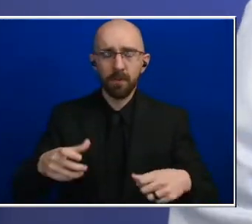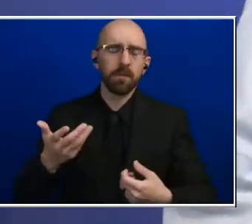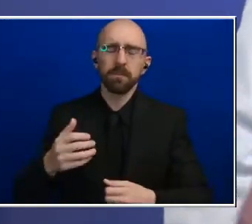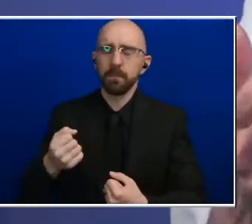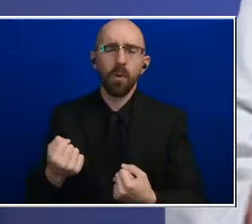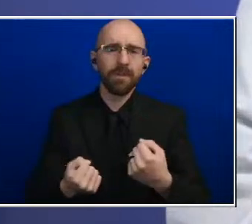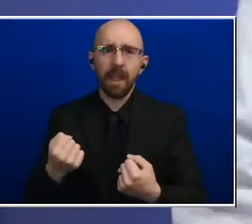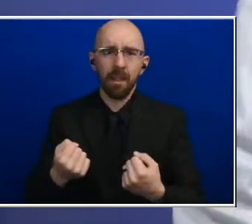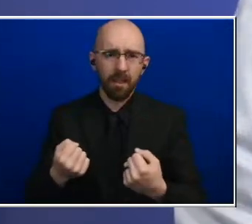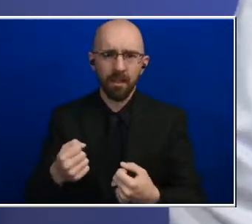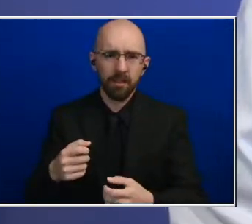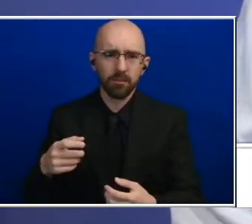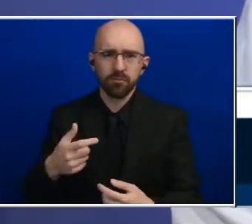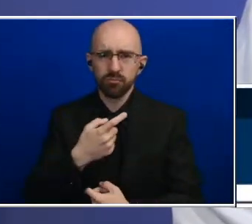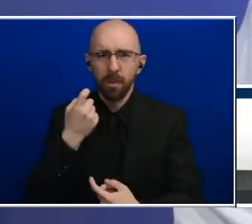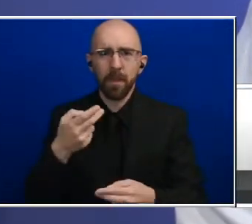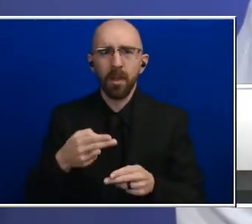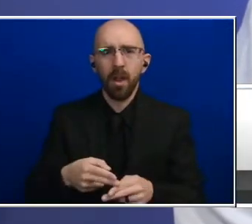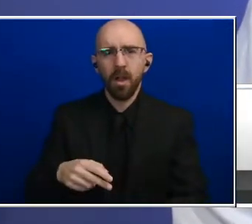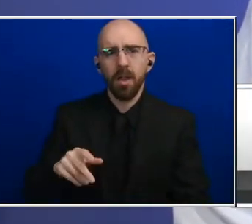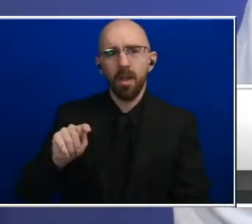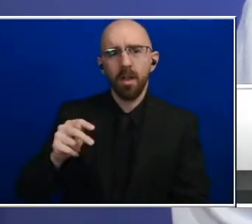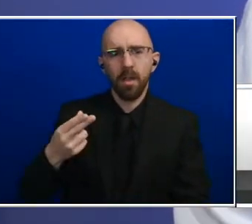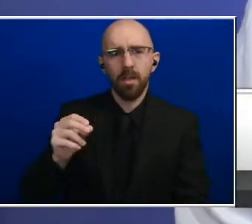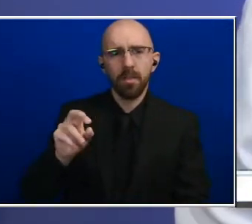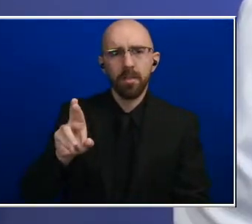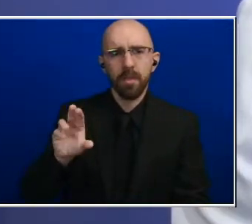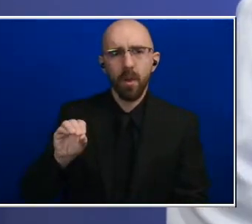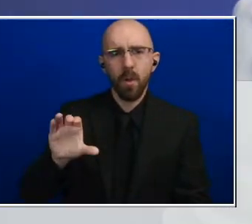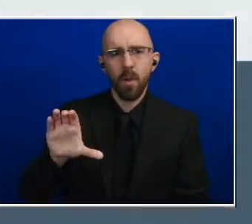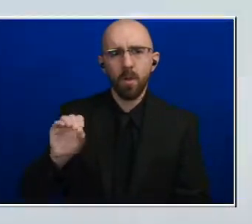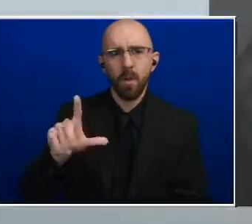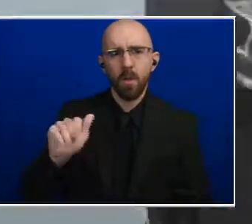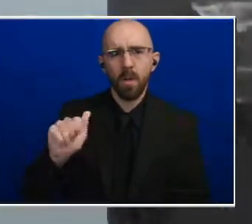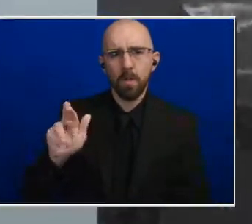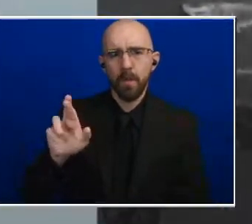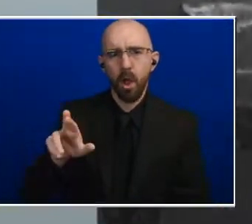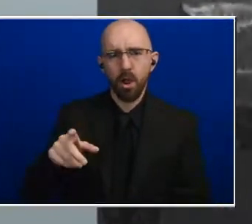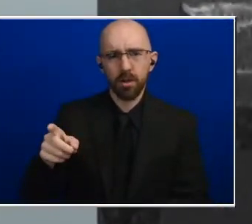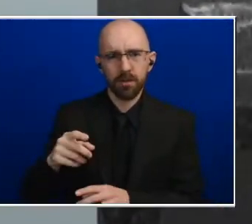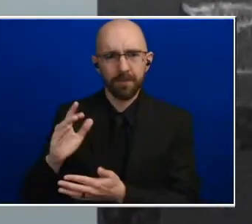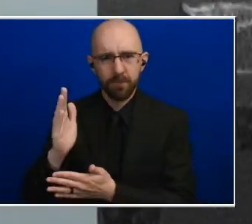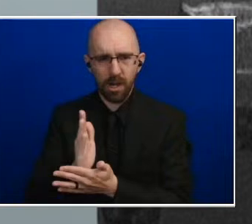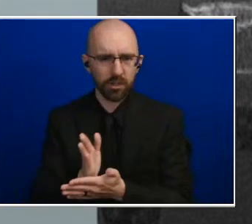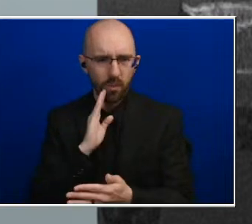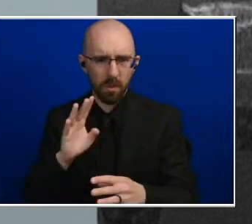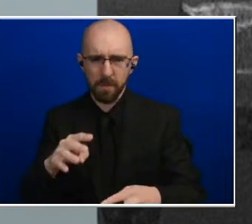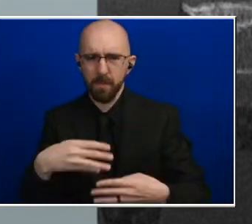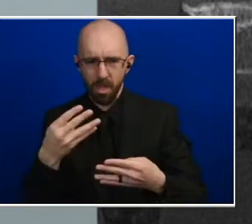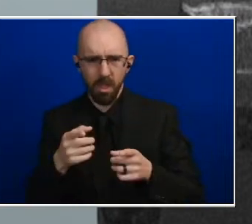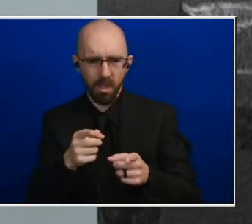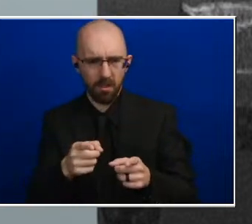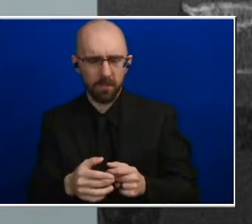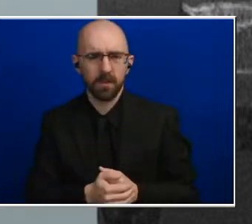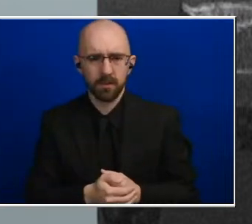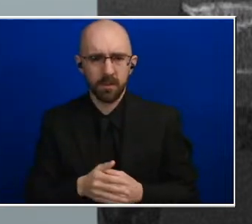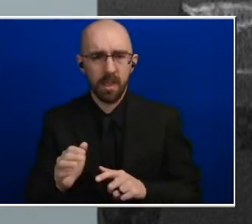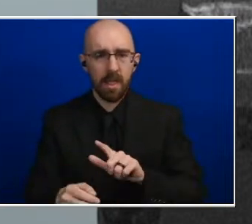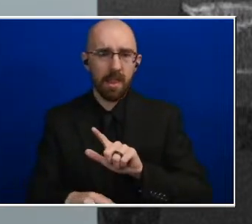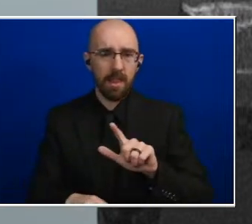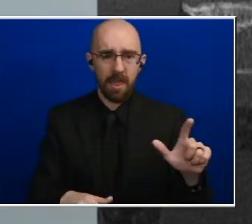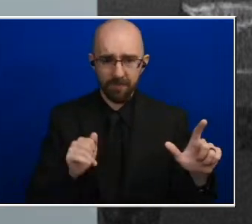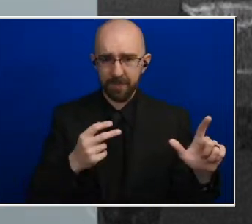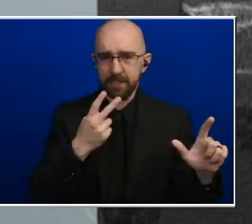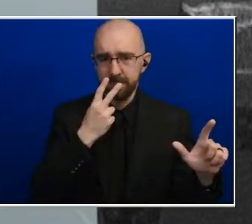what's called a thoracolumbar fracture. And I think we have a scan of that. Yeah, I think we're going to pull it up. And there you go. On the left side, you can see that